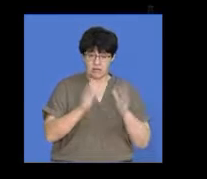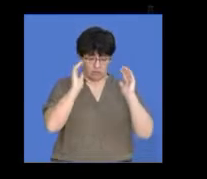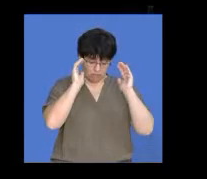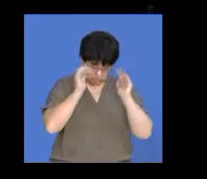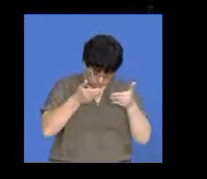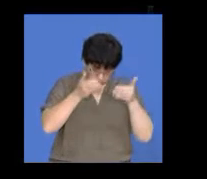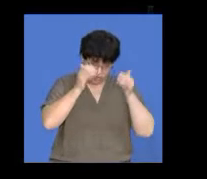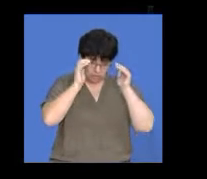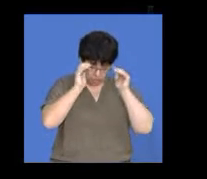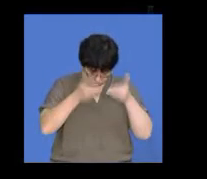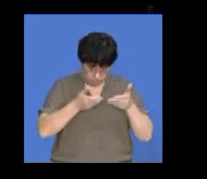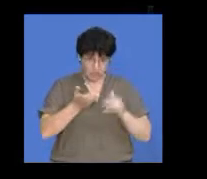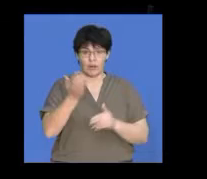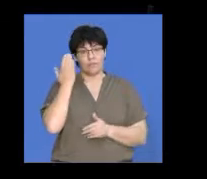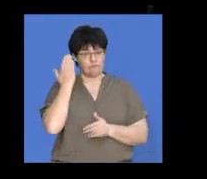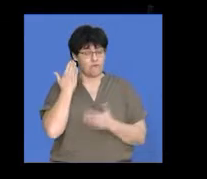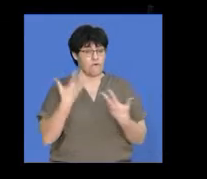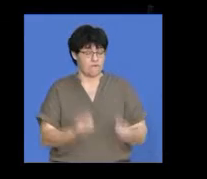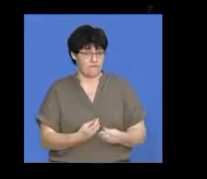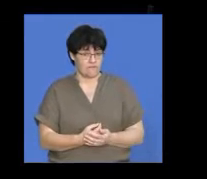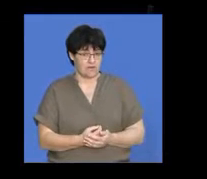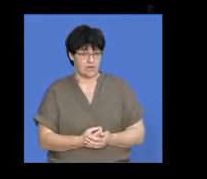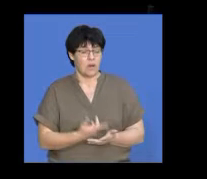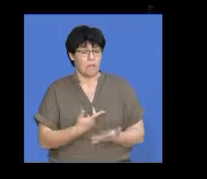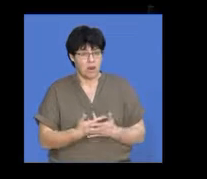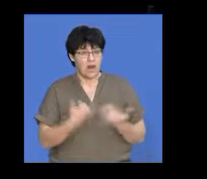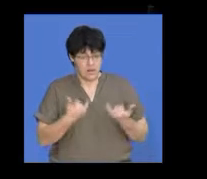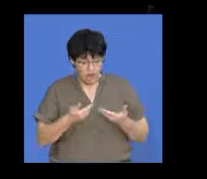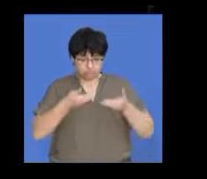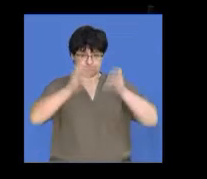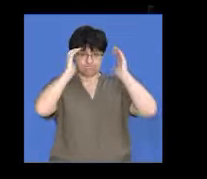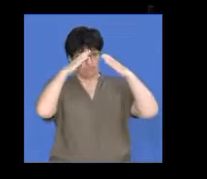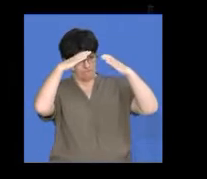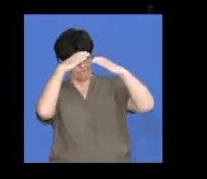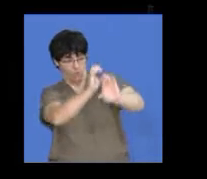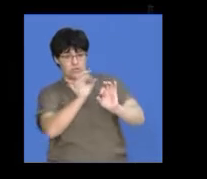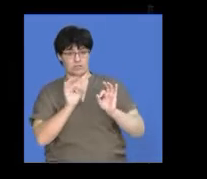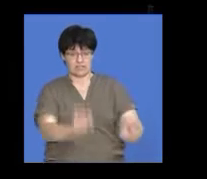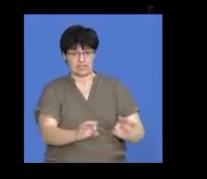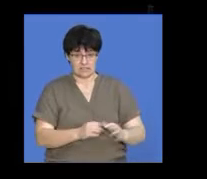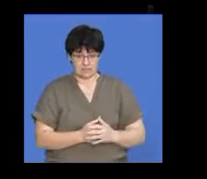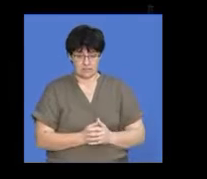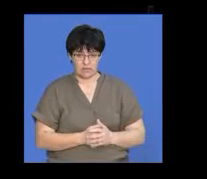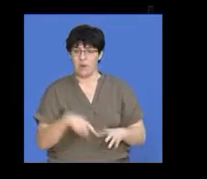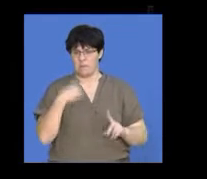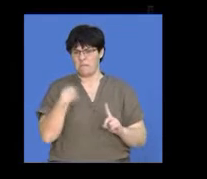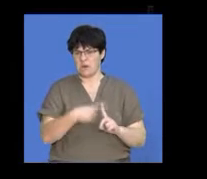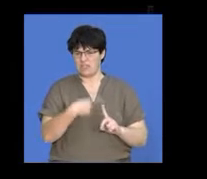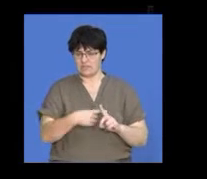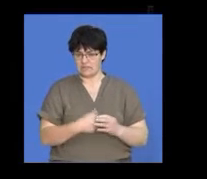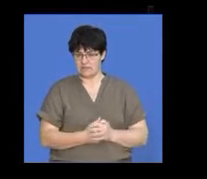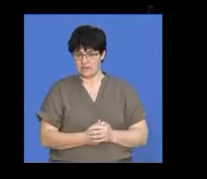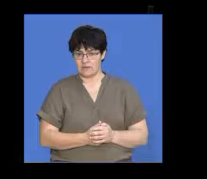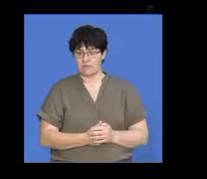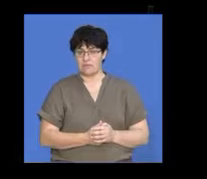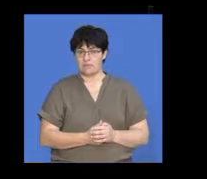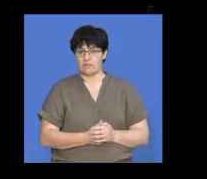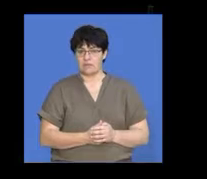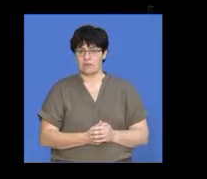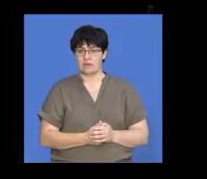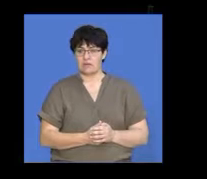result. Okay, so that means they were more focused. So this was a positive thing. They went